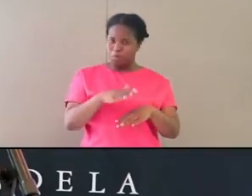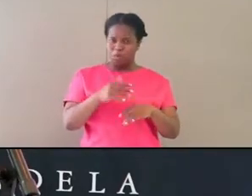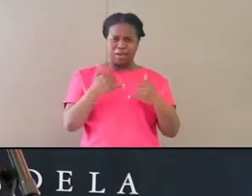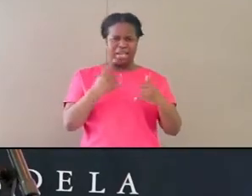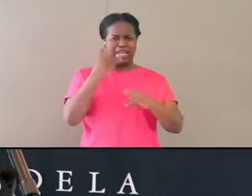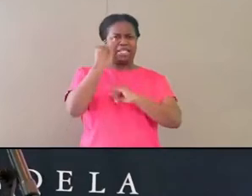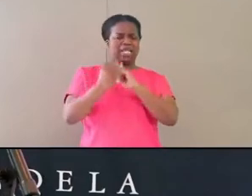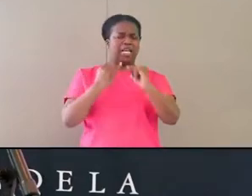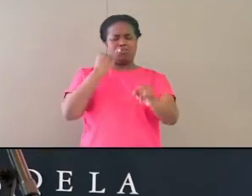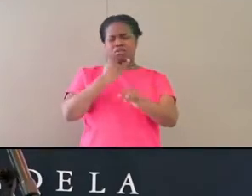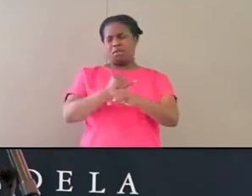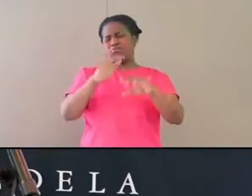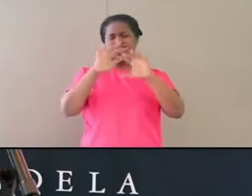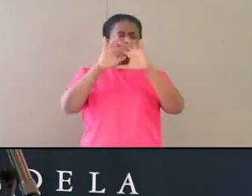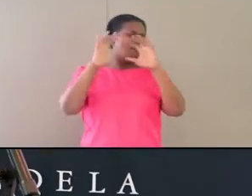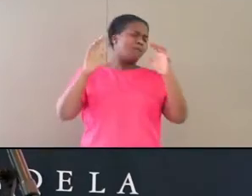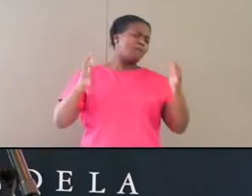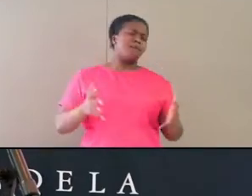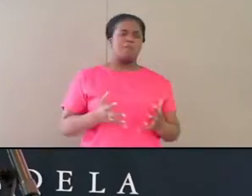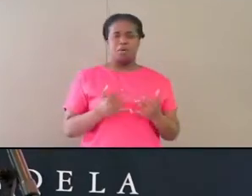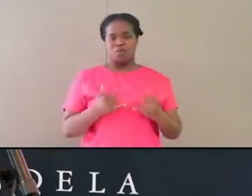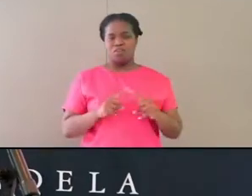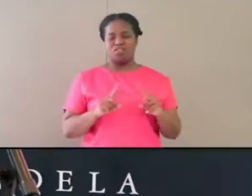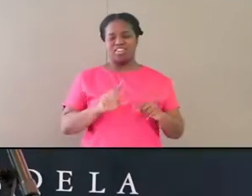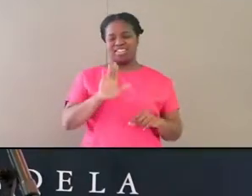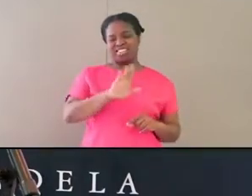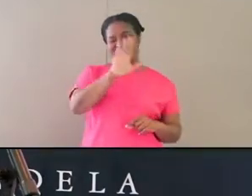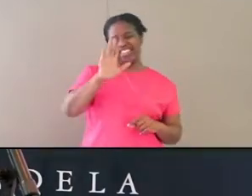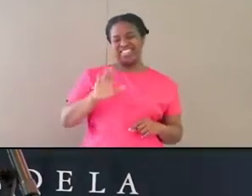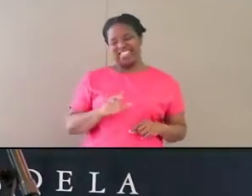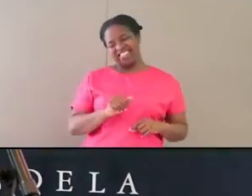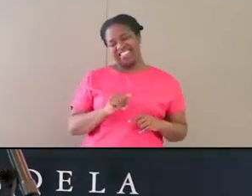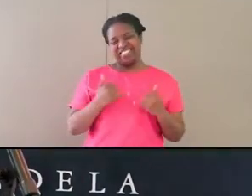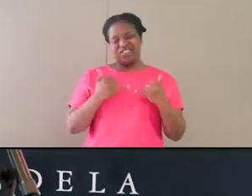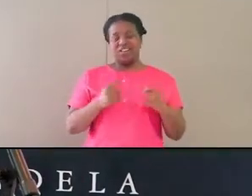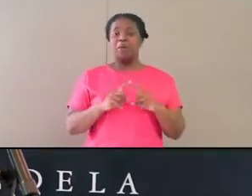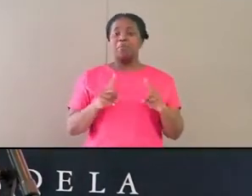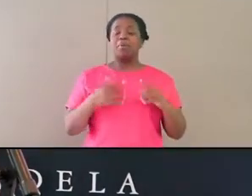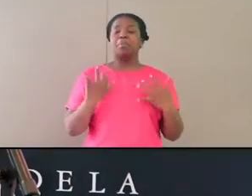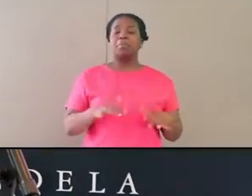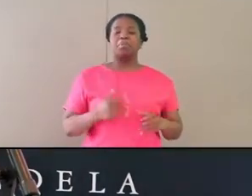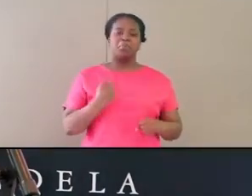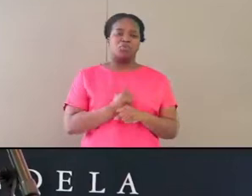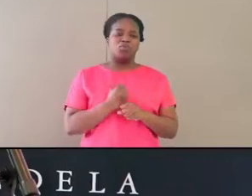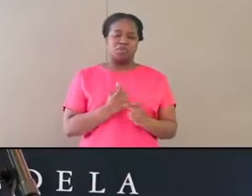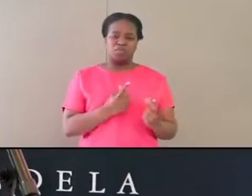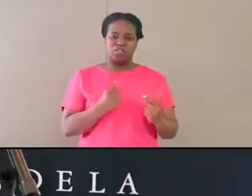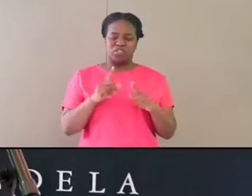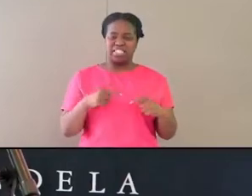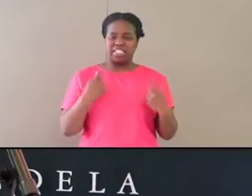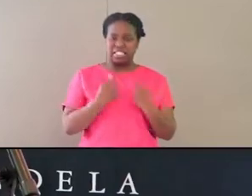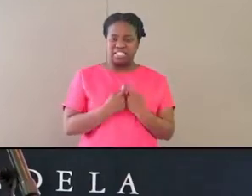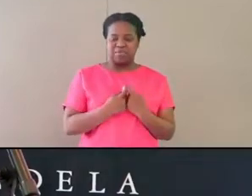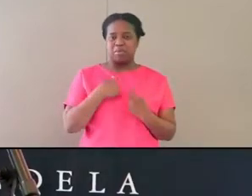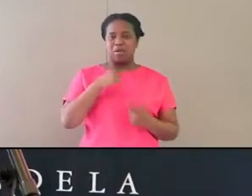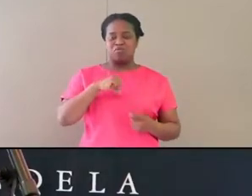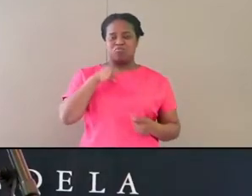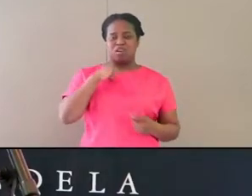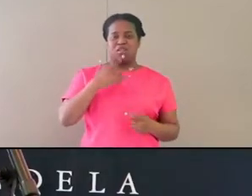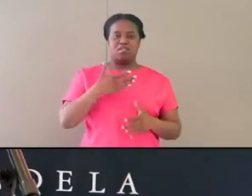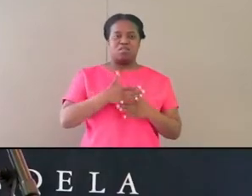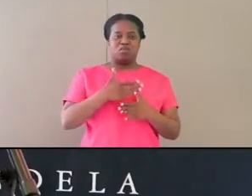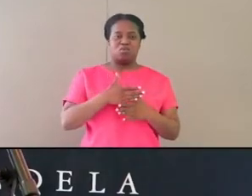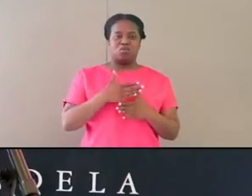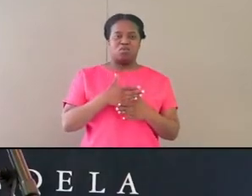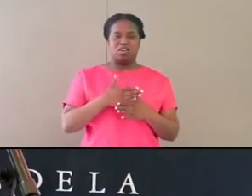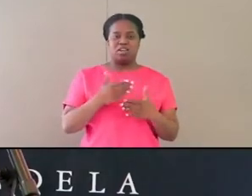an international global award as opposed to just an Africa award but a lot of significant work that the team is putting in I'm immensely proud of the work